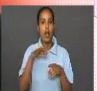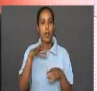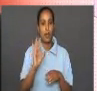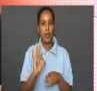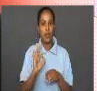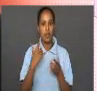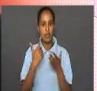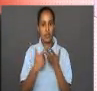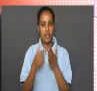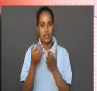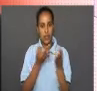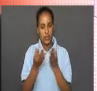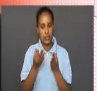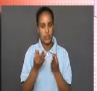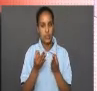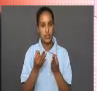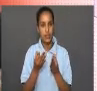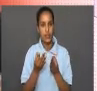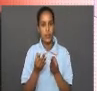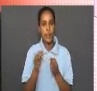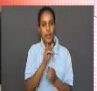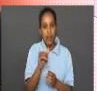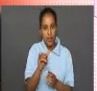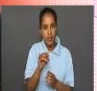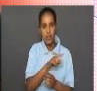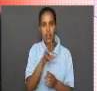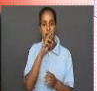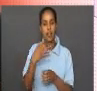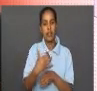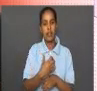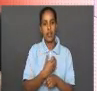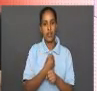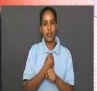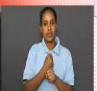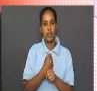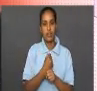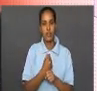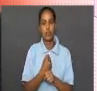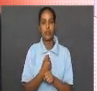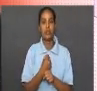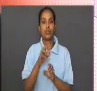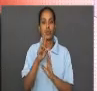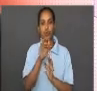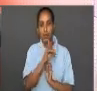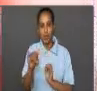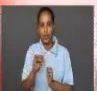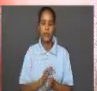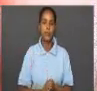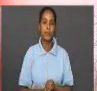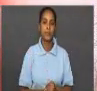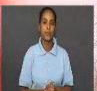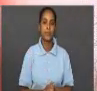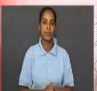appear in the expression as they are taken to be unity.